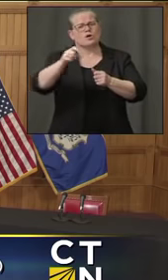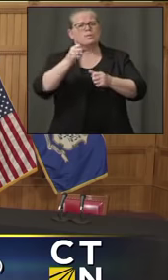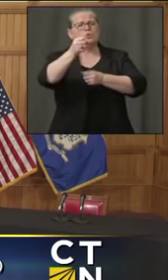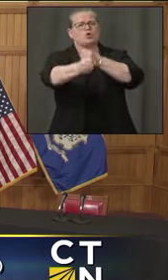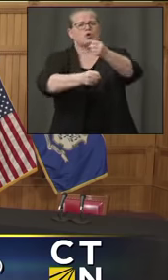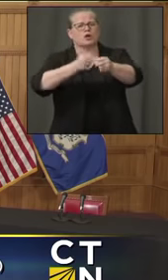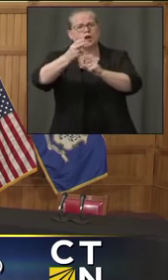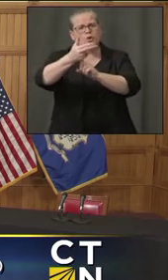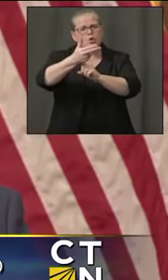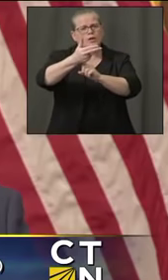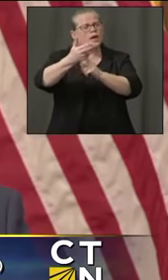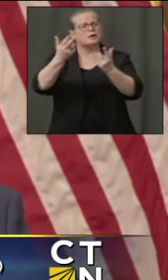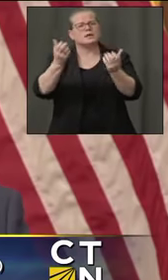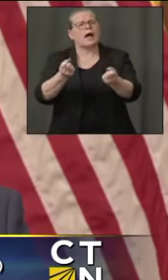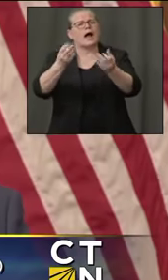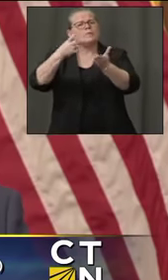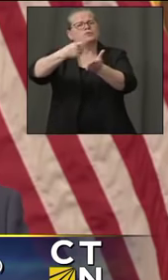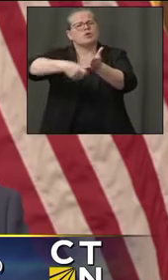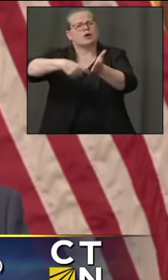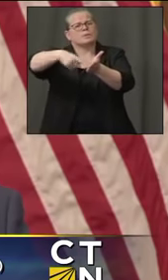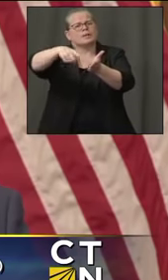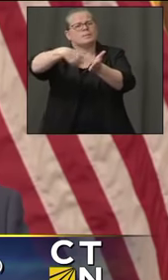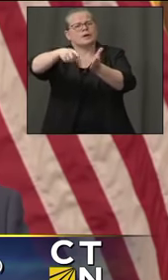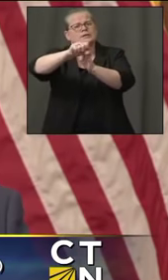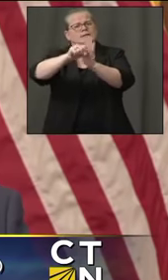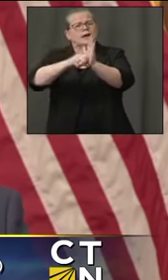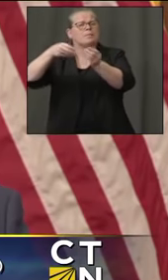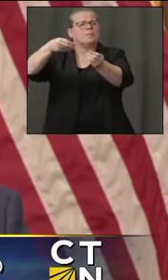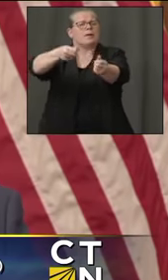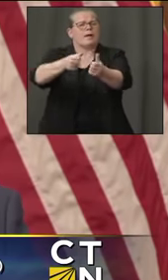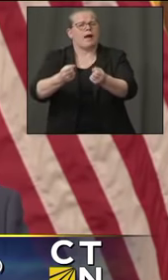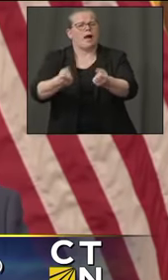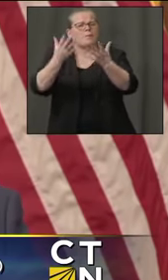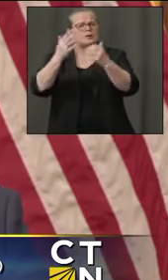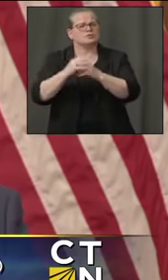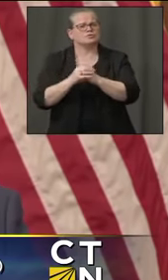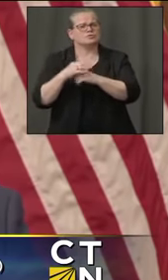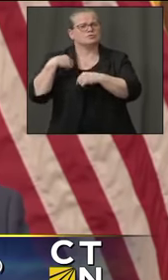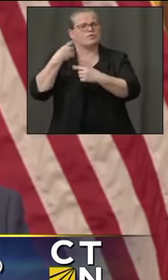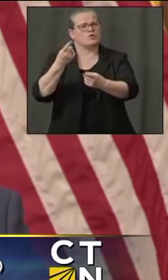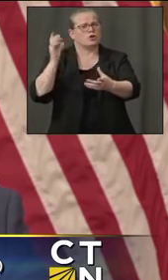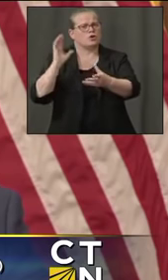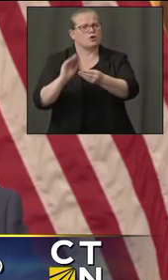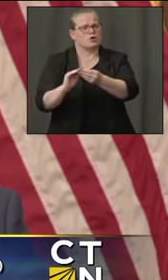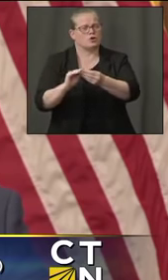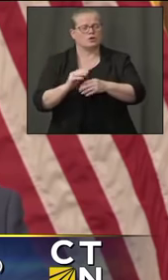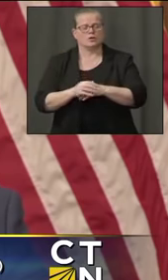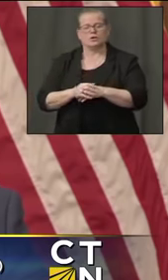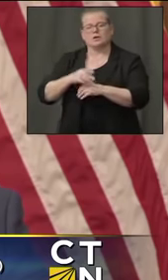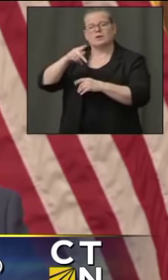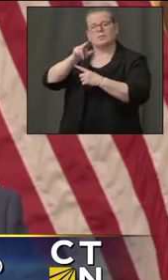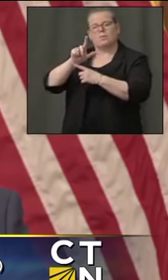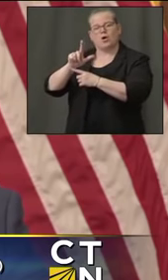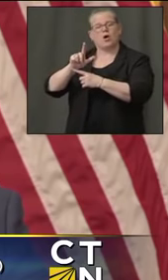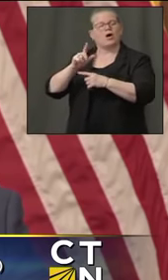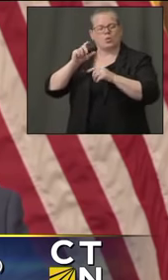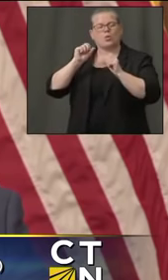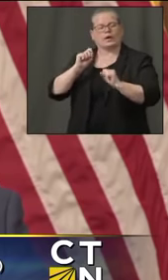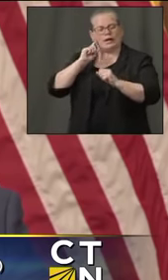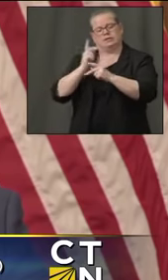We can be able to give you the running total as of right now. We'll be able to send that to you after the press conference.